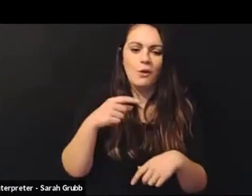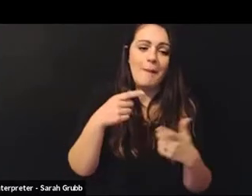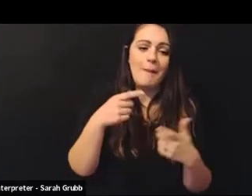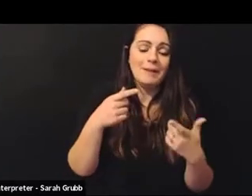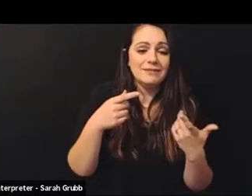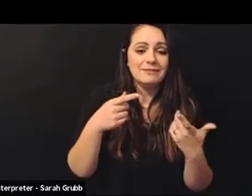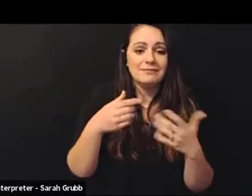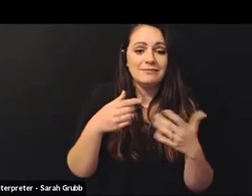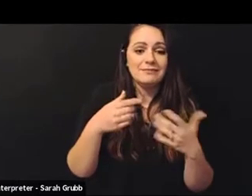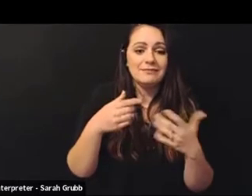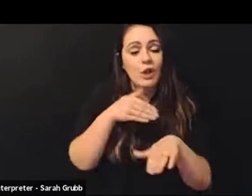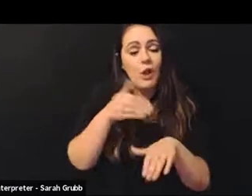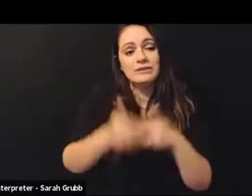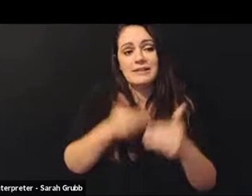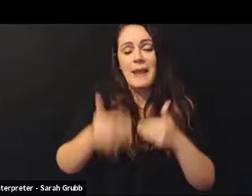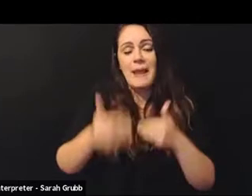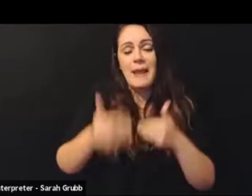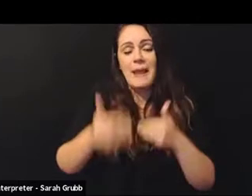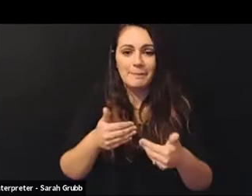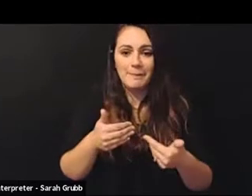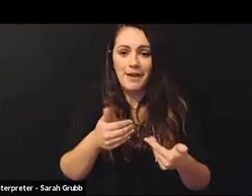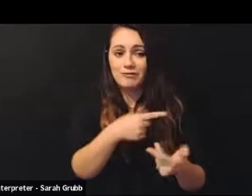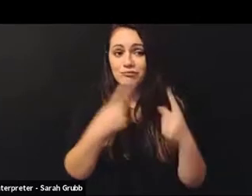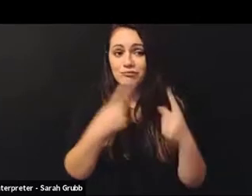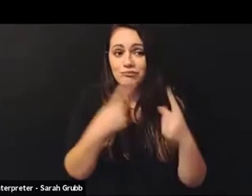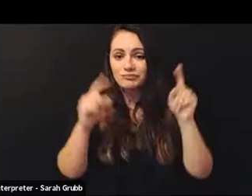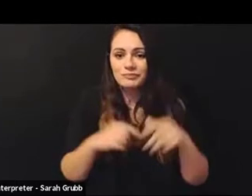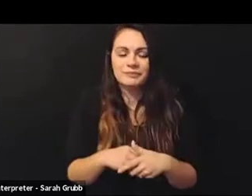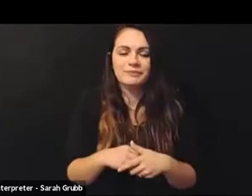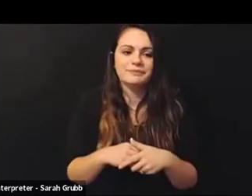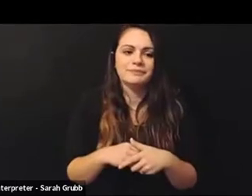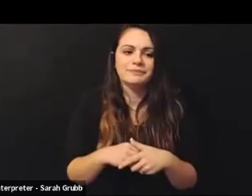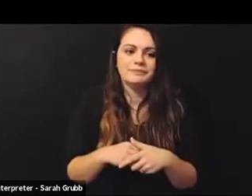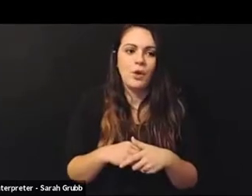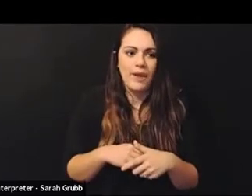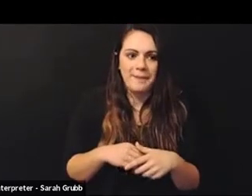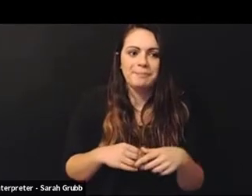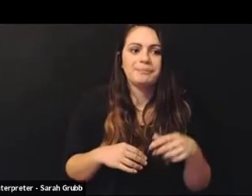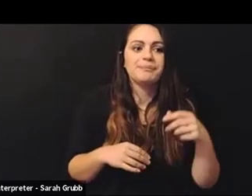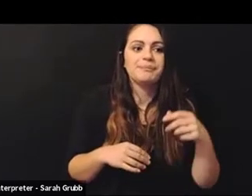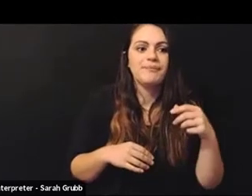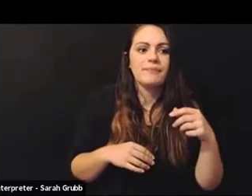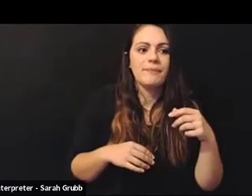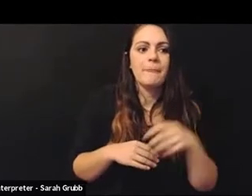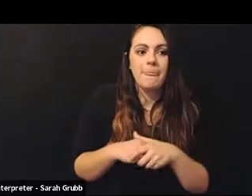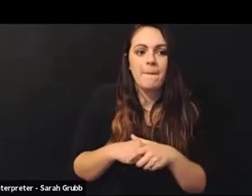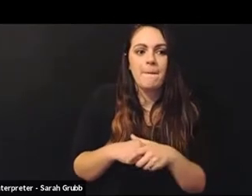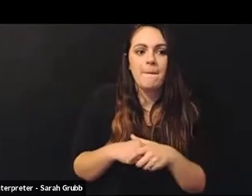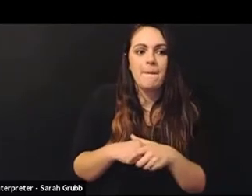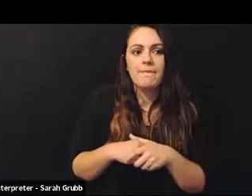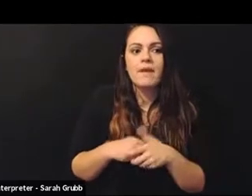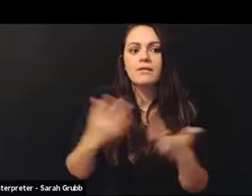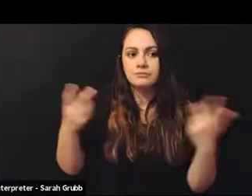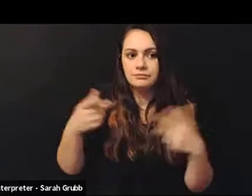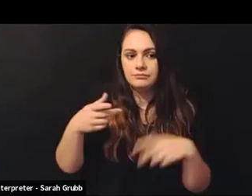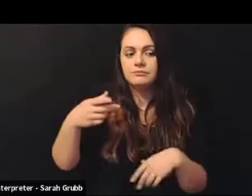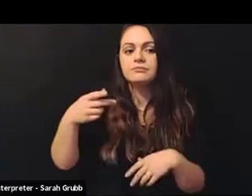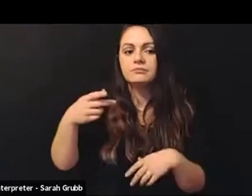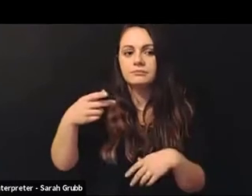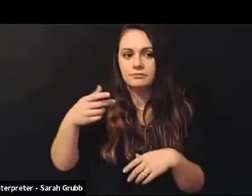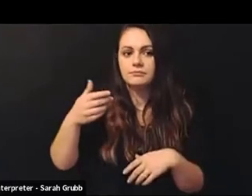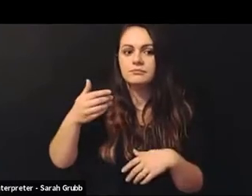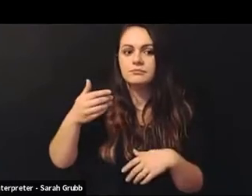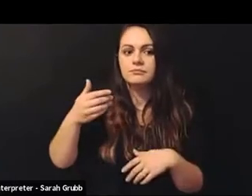step. Okay, pacing and practice. And this is, again, connected to those